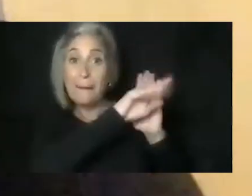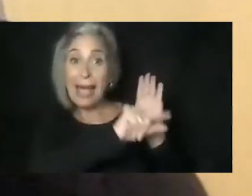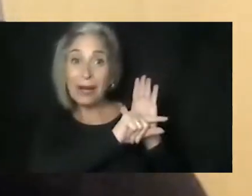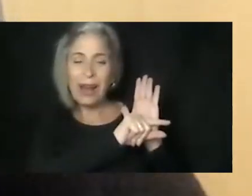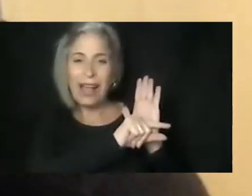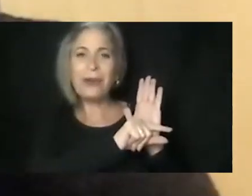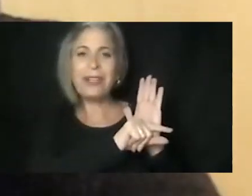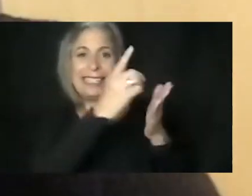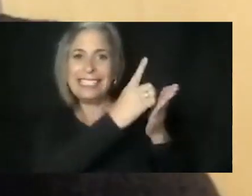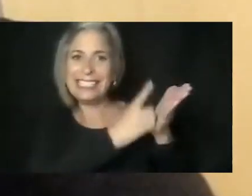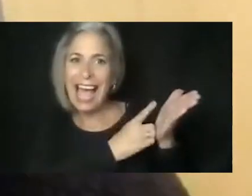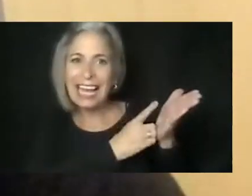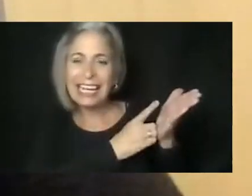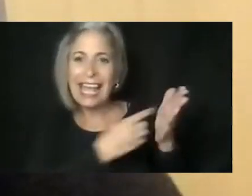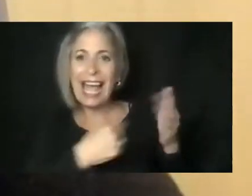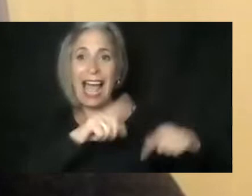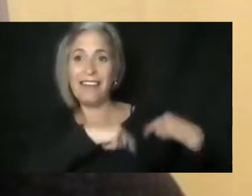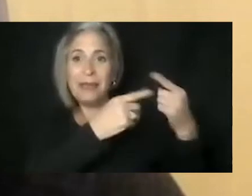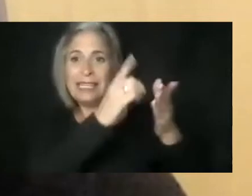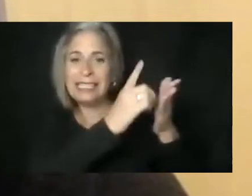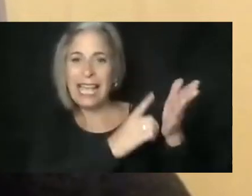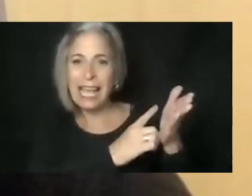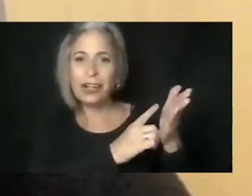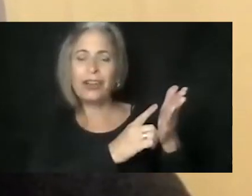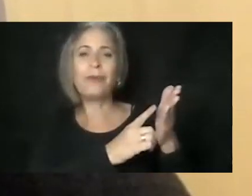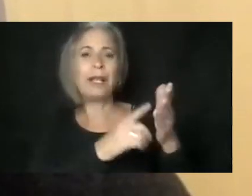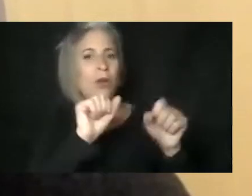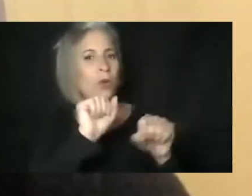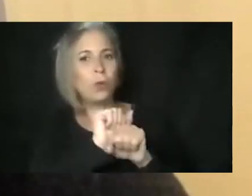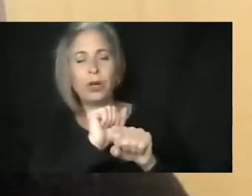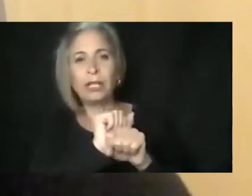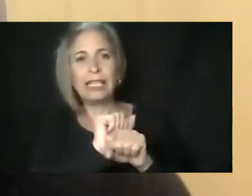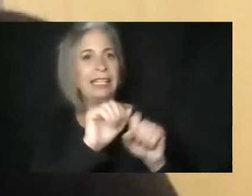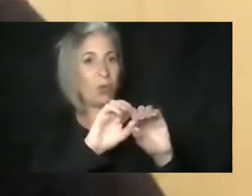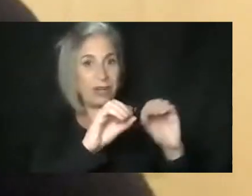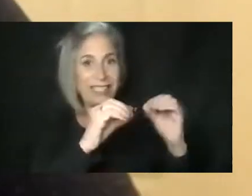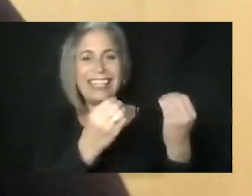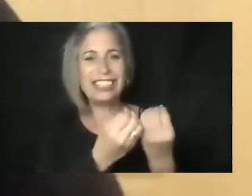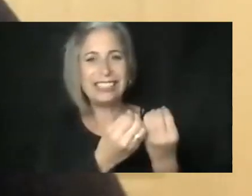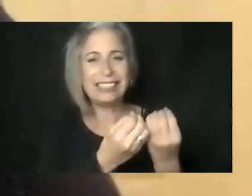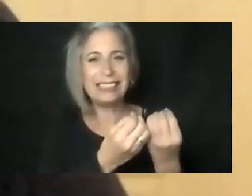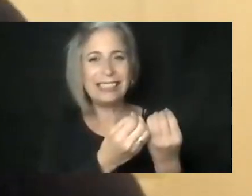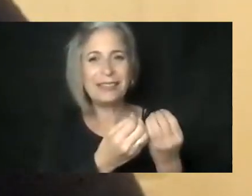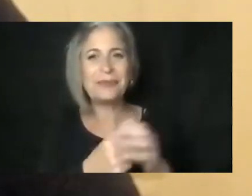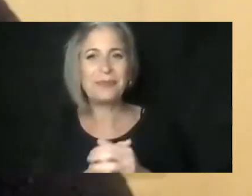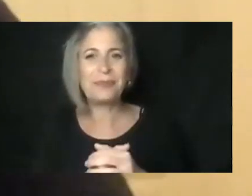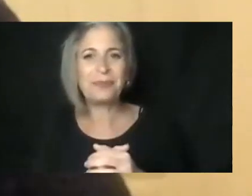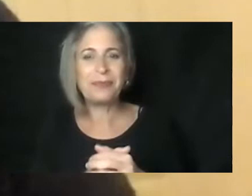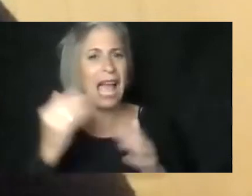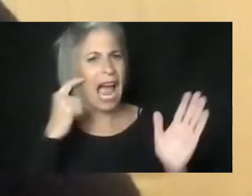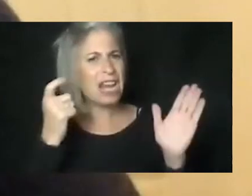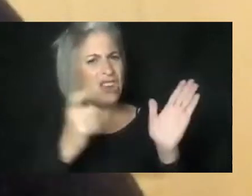in design. I've been a designer. I've worked in large organizations, and I noticed a lot